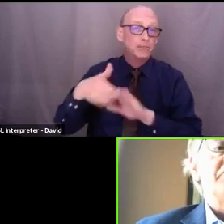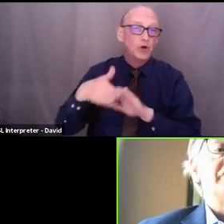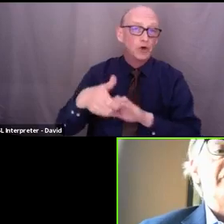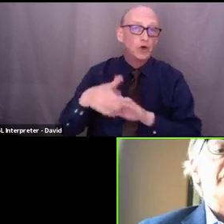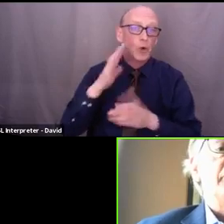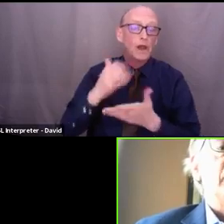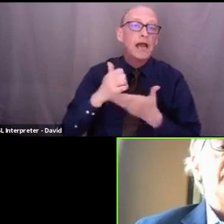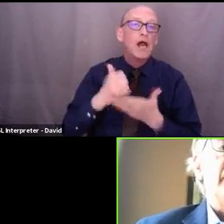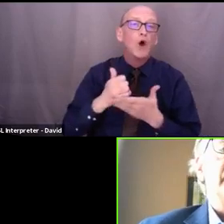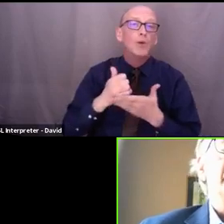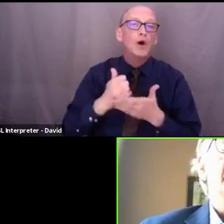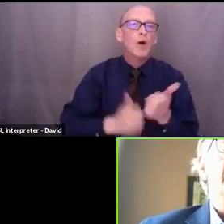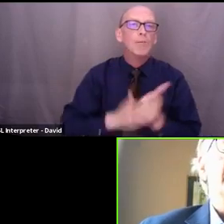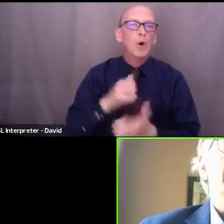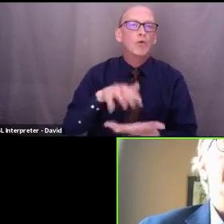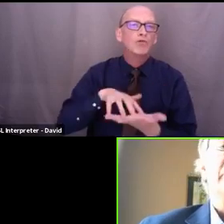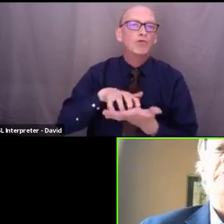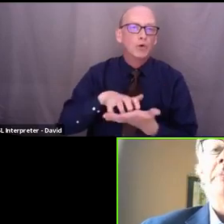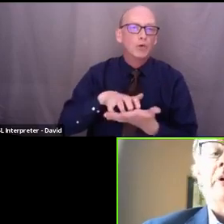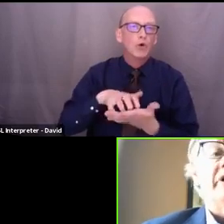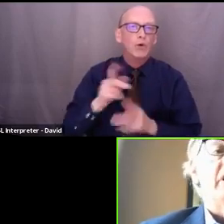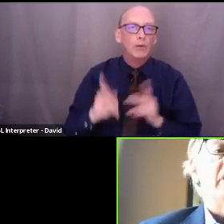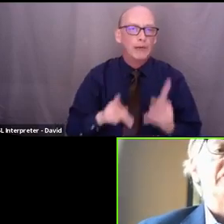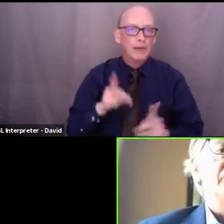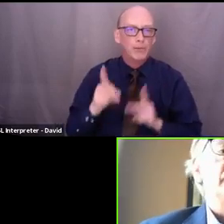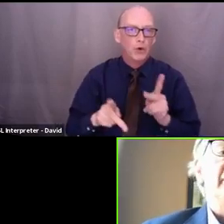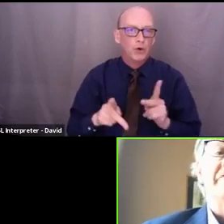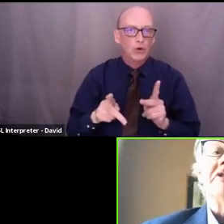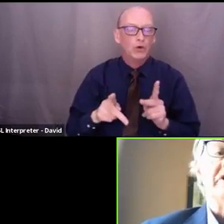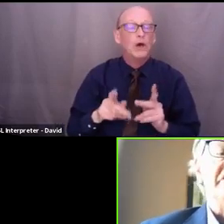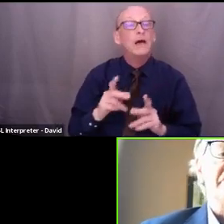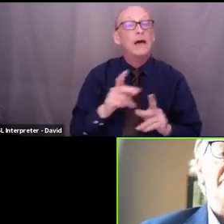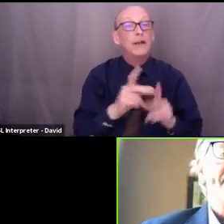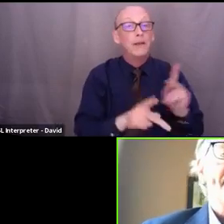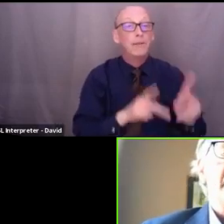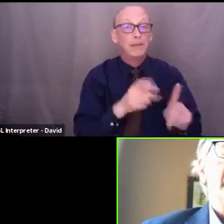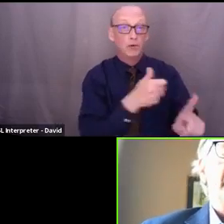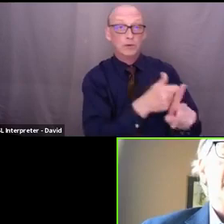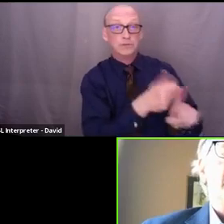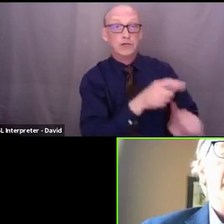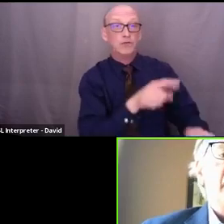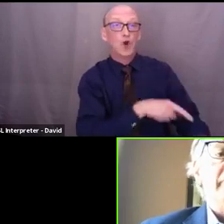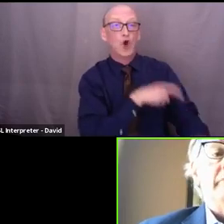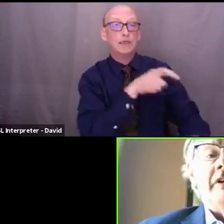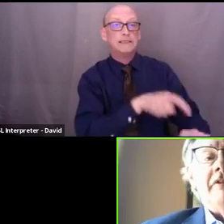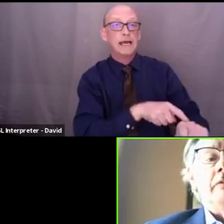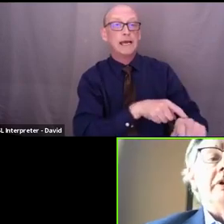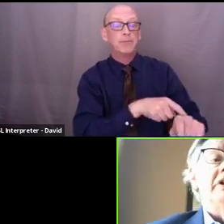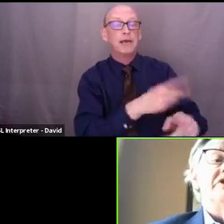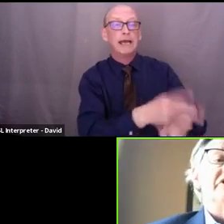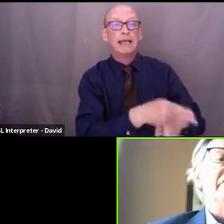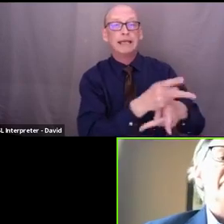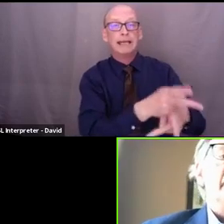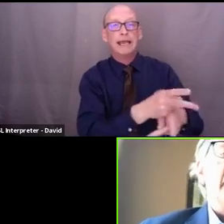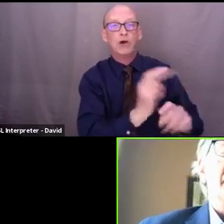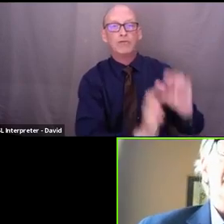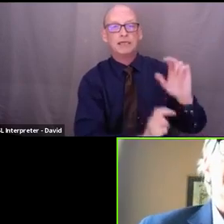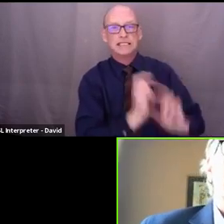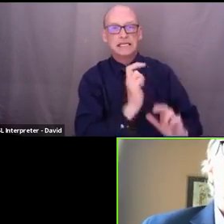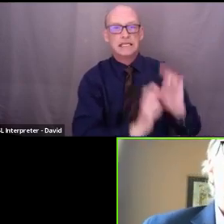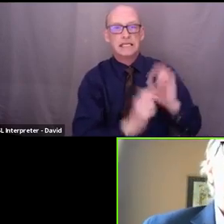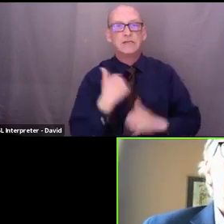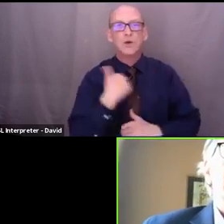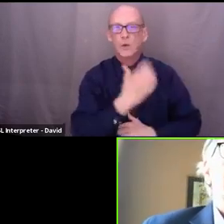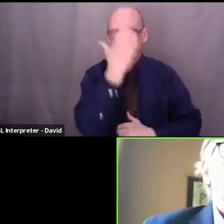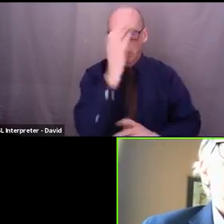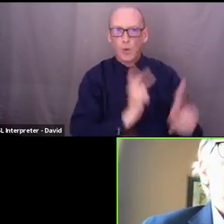one of the most vulnerable populations, people in long-term care facilities. Now, we know that many of you have been concerned about this,